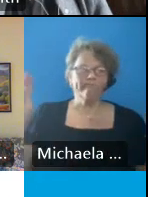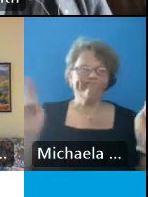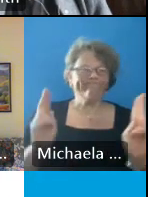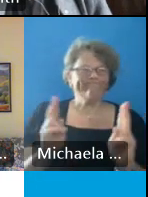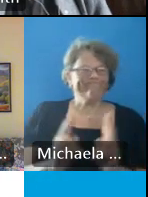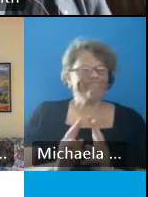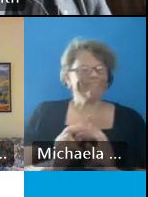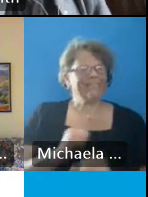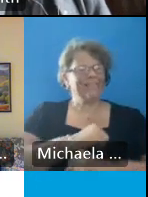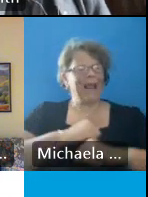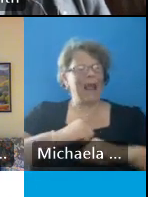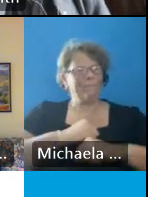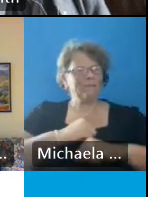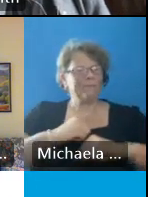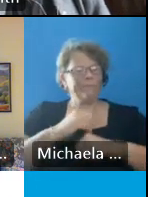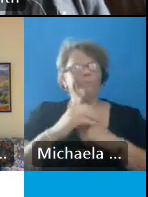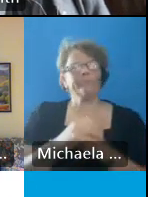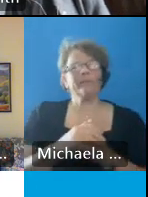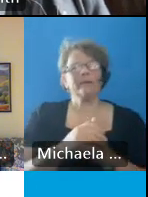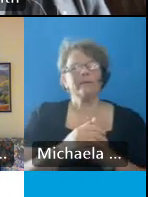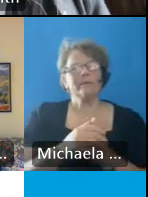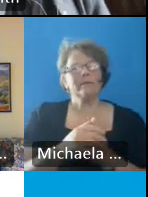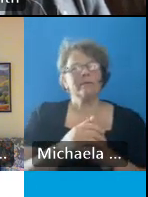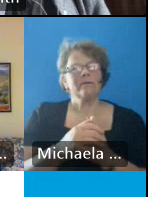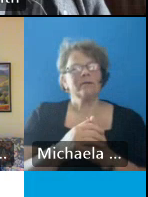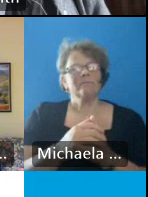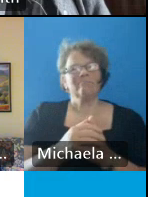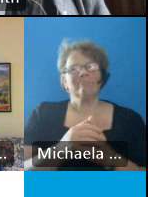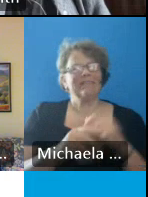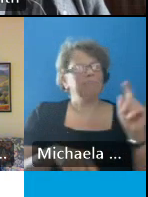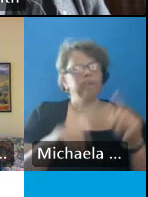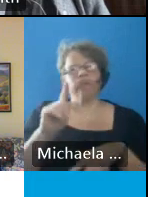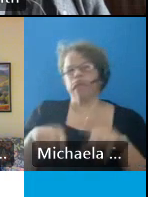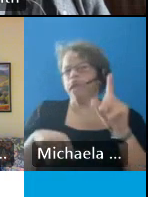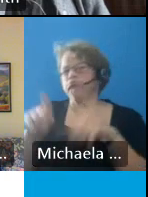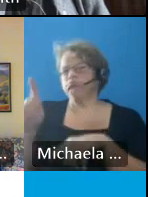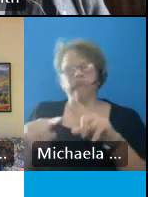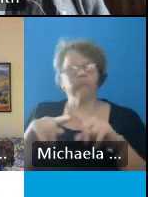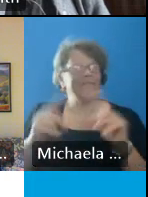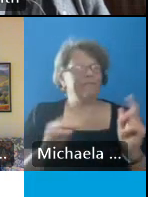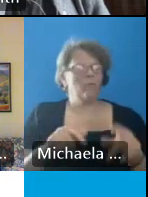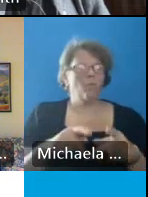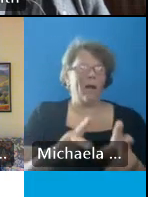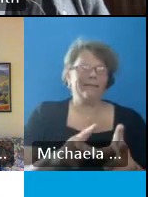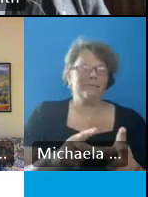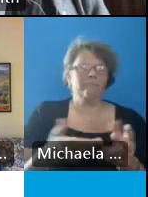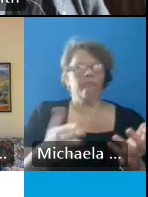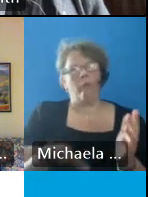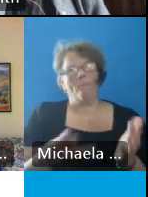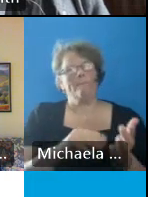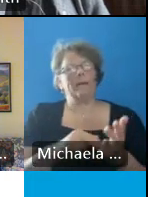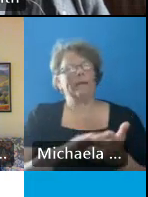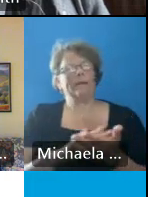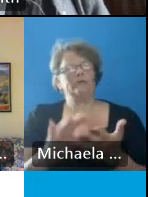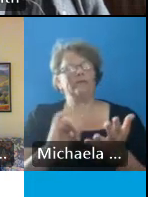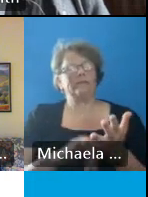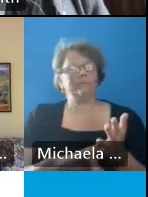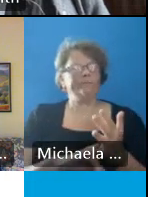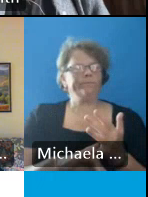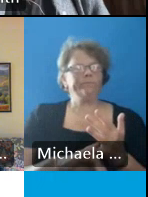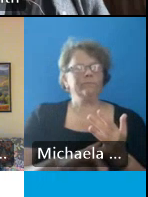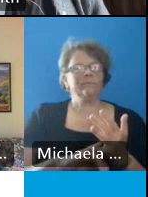that we've got in a whole sort of raft of different sort of offers, if you like, from the NHS. We